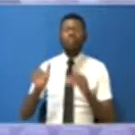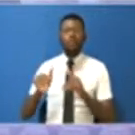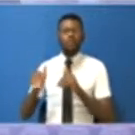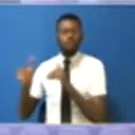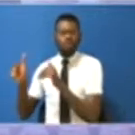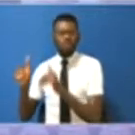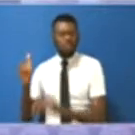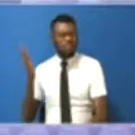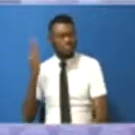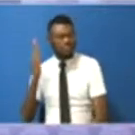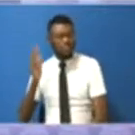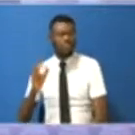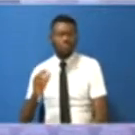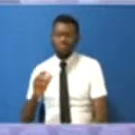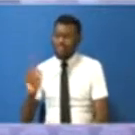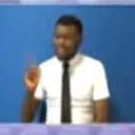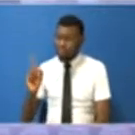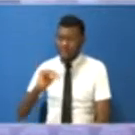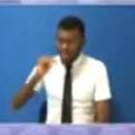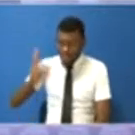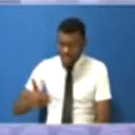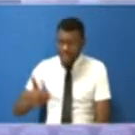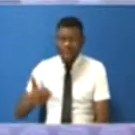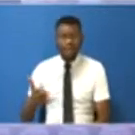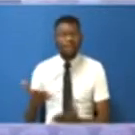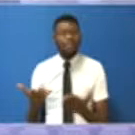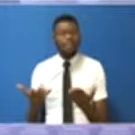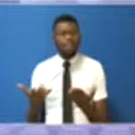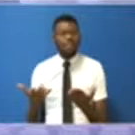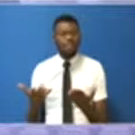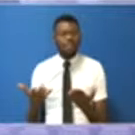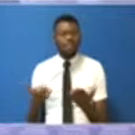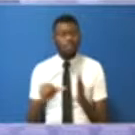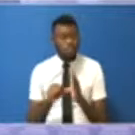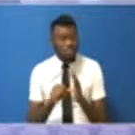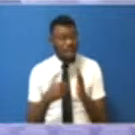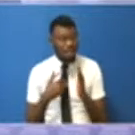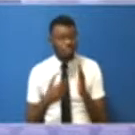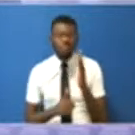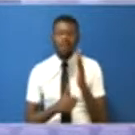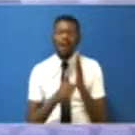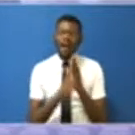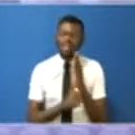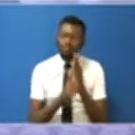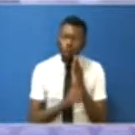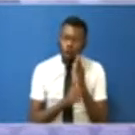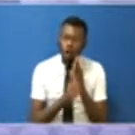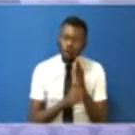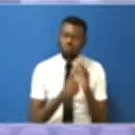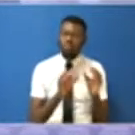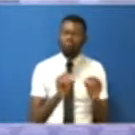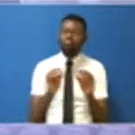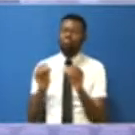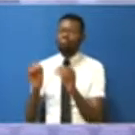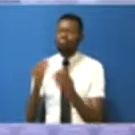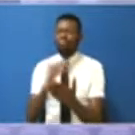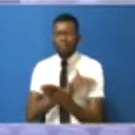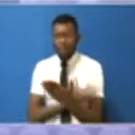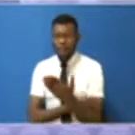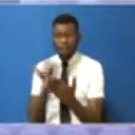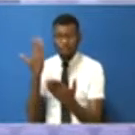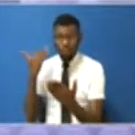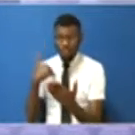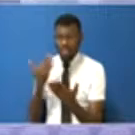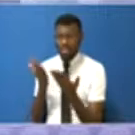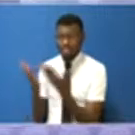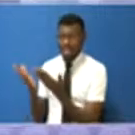city well it was spiral i assure you even the drafting of the articles of transfer i had to be involved because we had to rescue